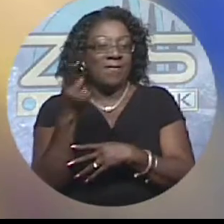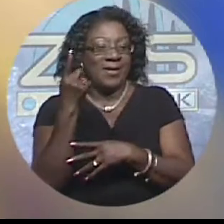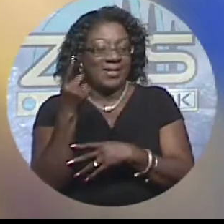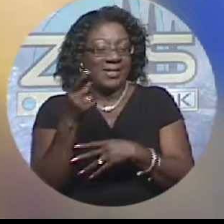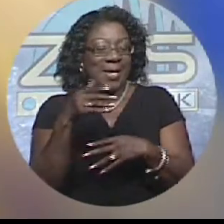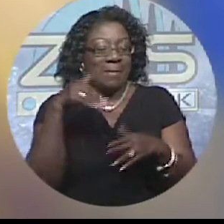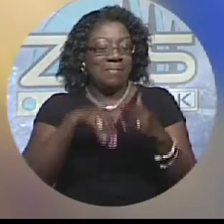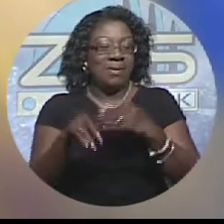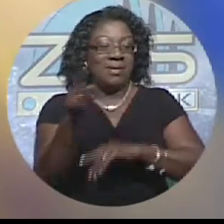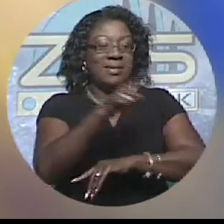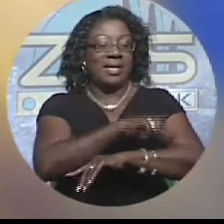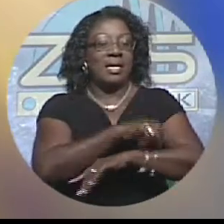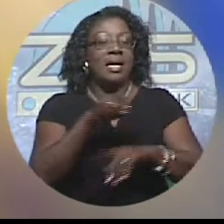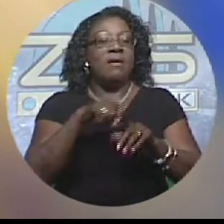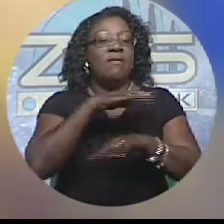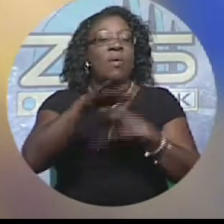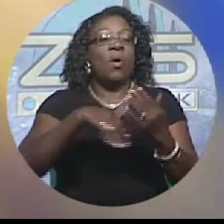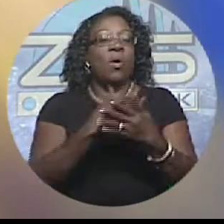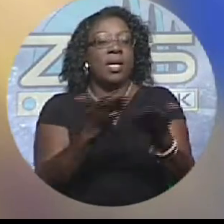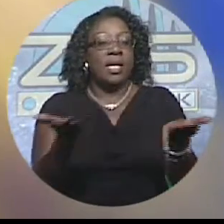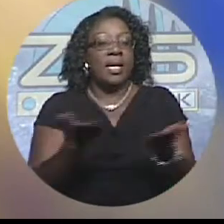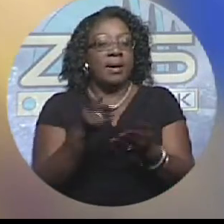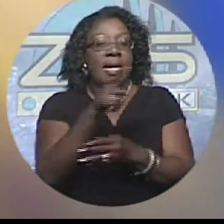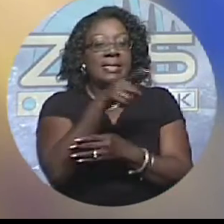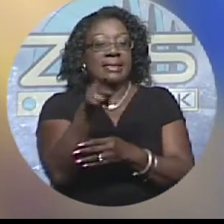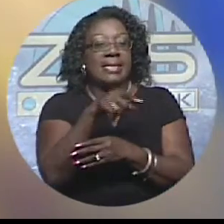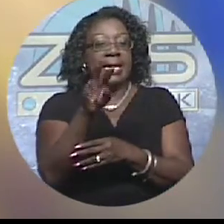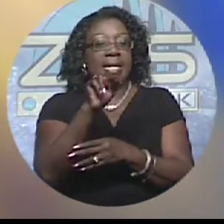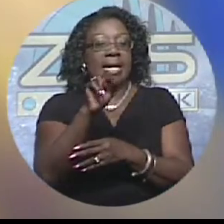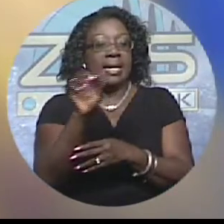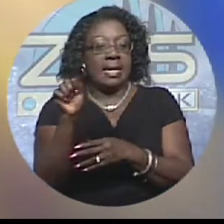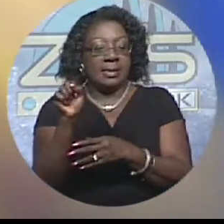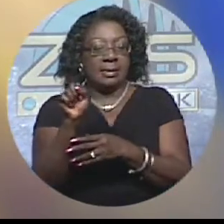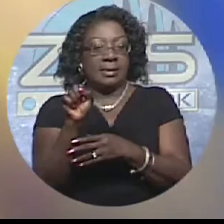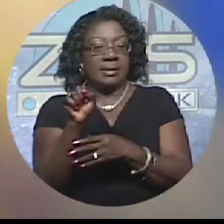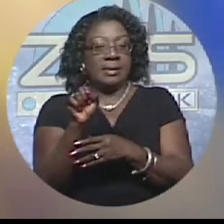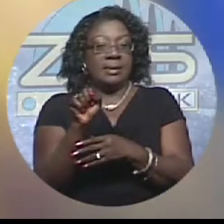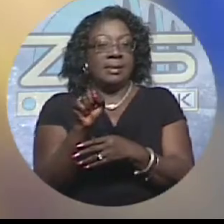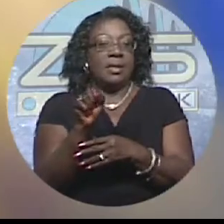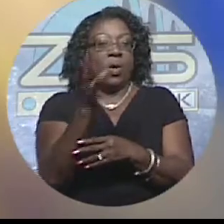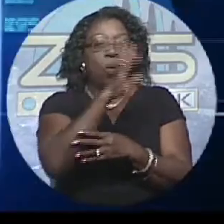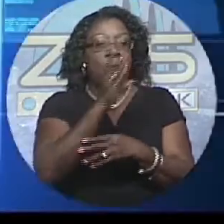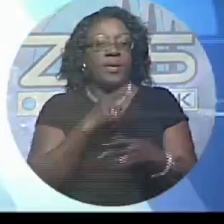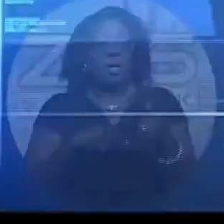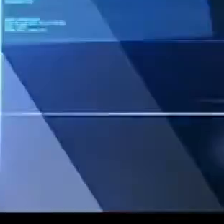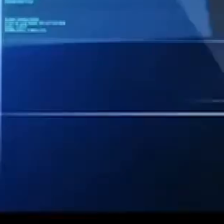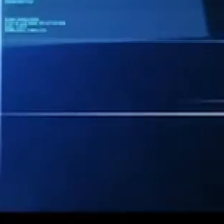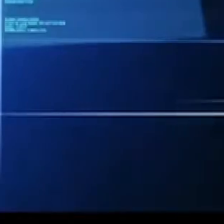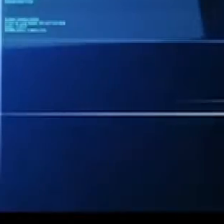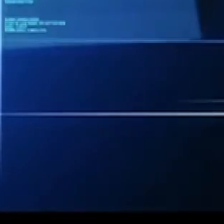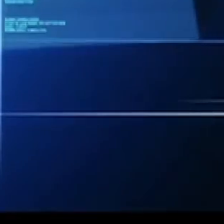us here in the sports department at ZNS. Once again, I'm Kelsey Johnson. Stay tuned to Check on Weather is next.